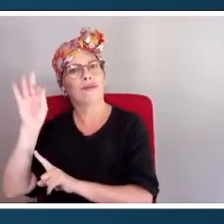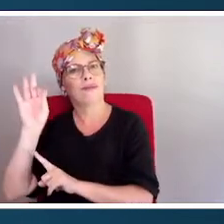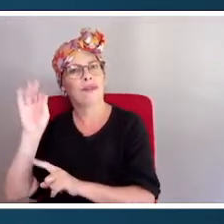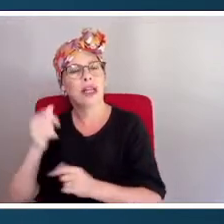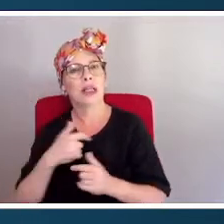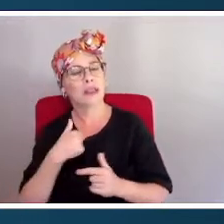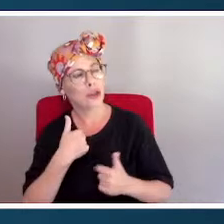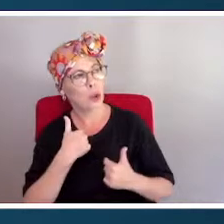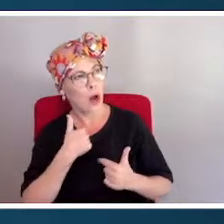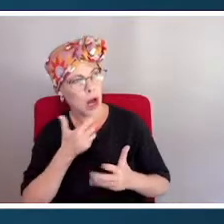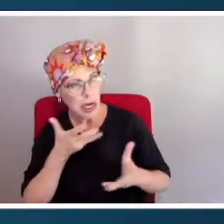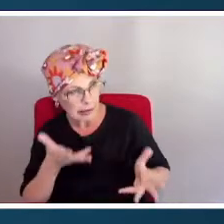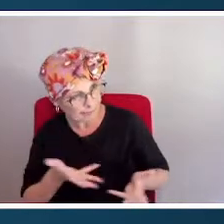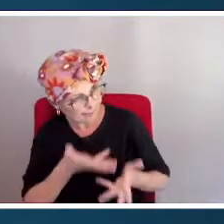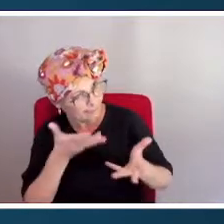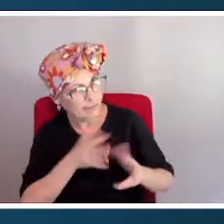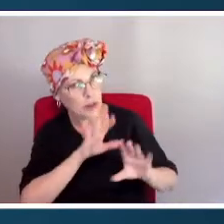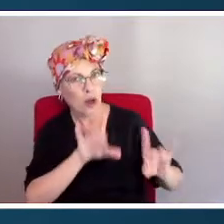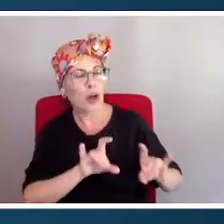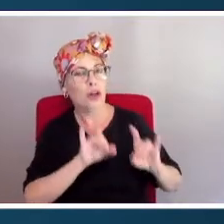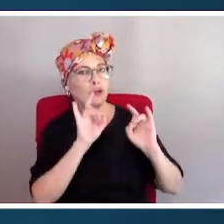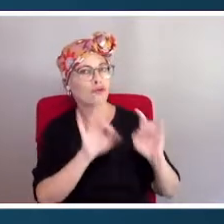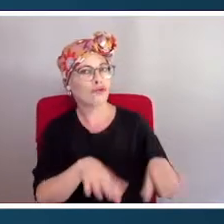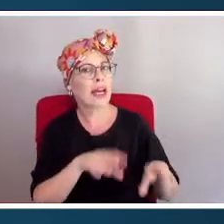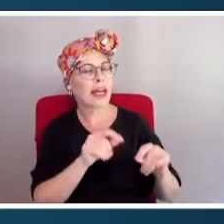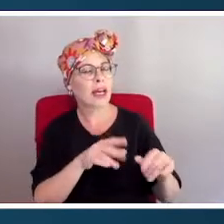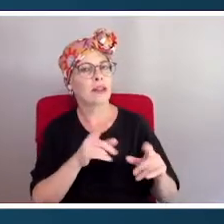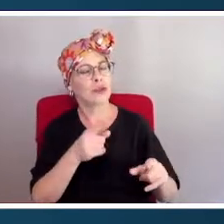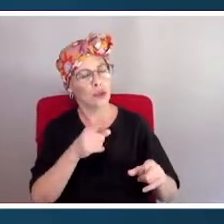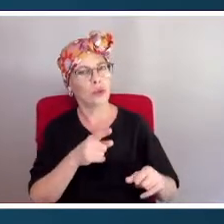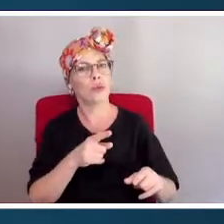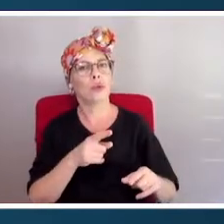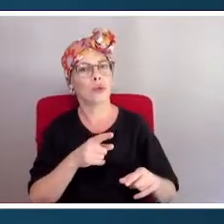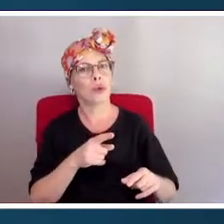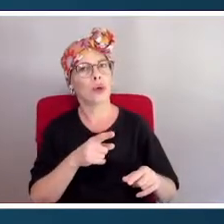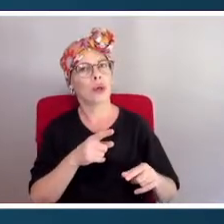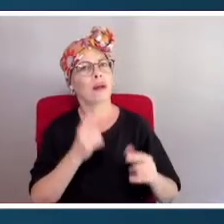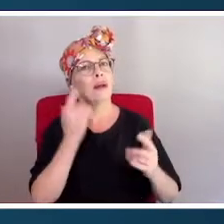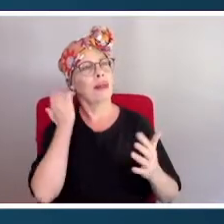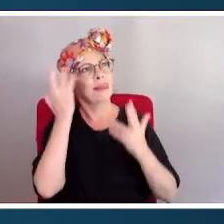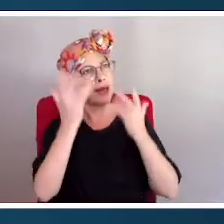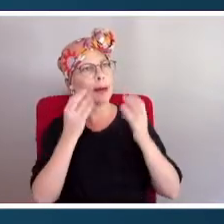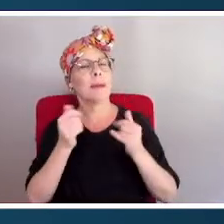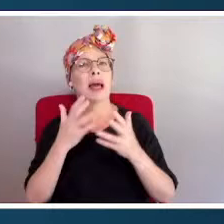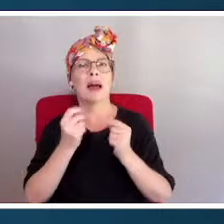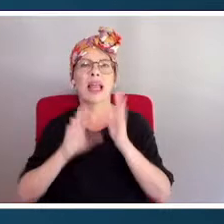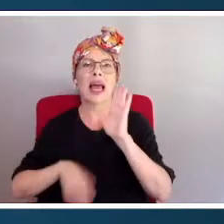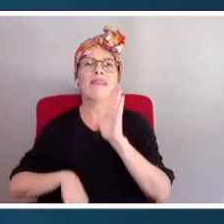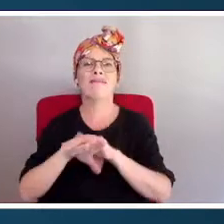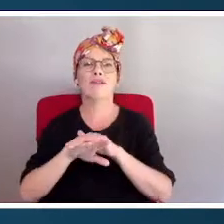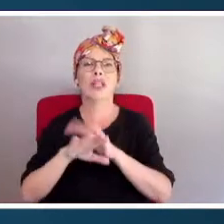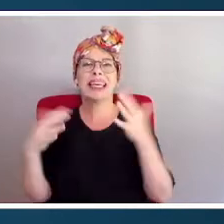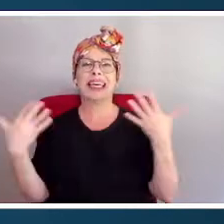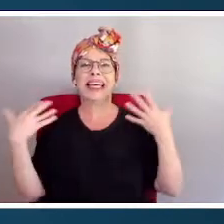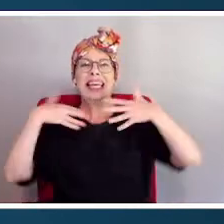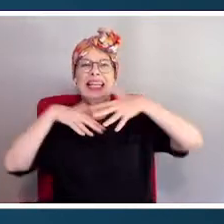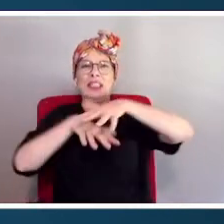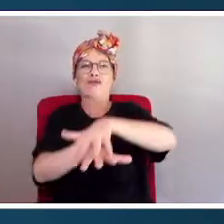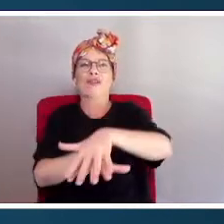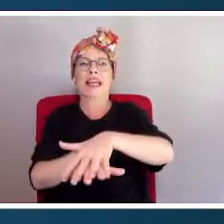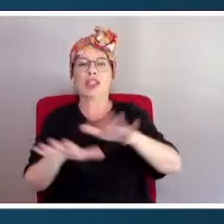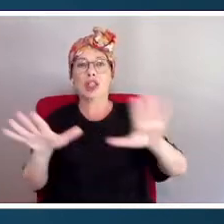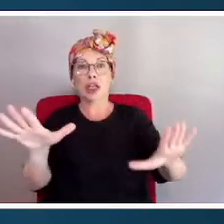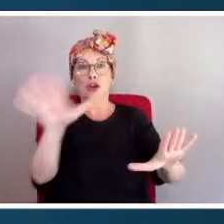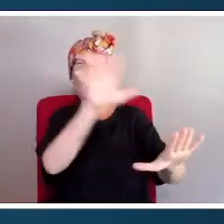consideration to the call for establishing a fully integrated region. Pacific leaders are